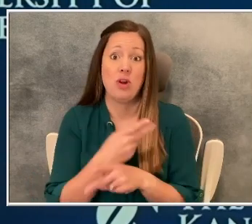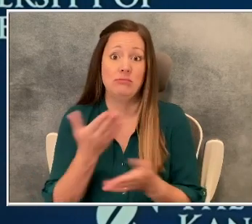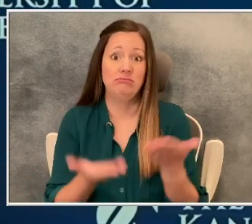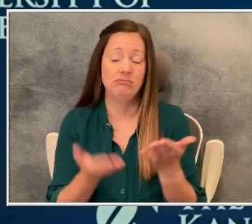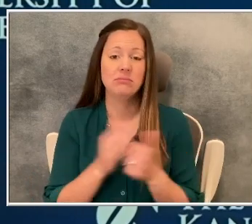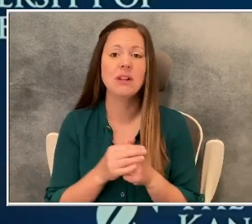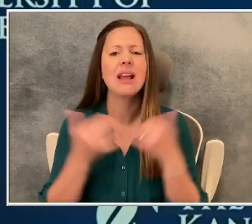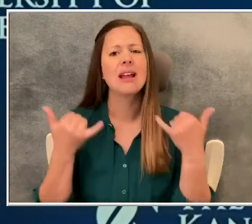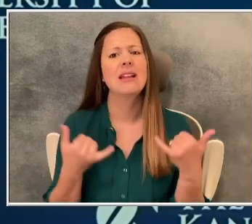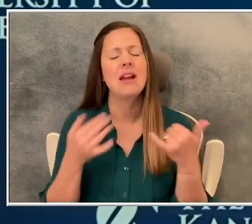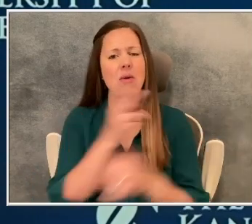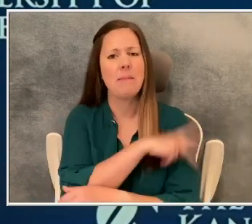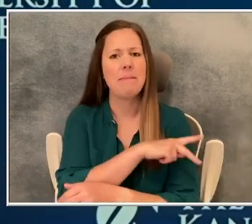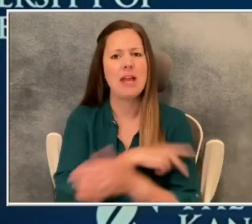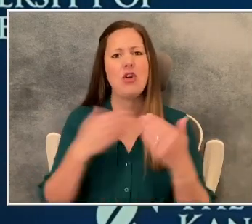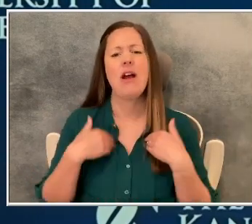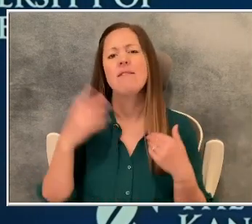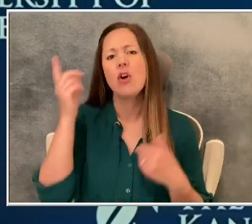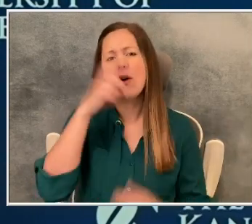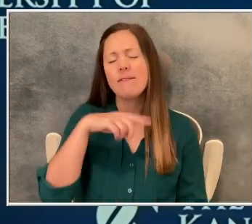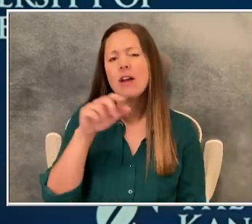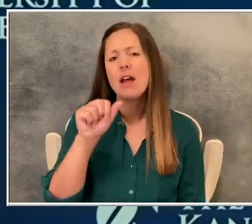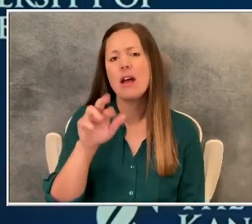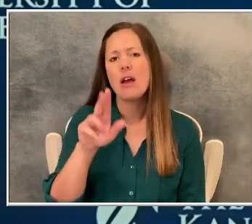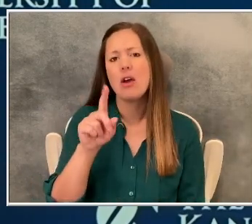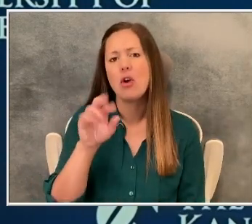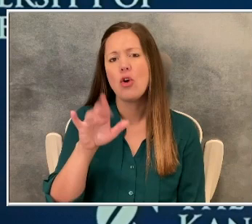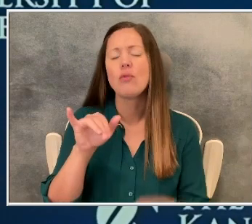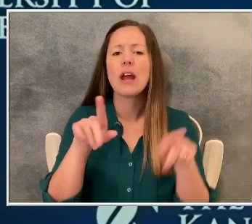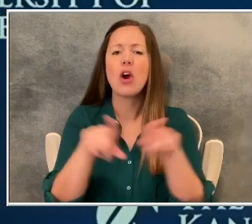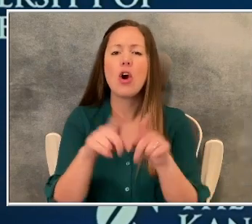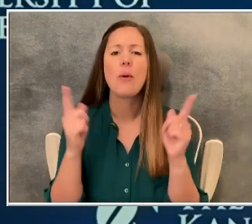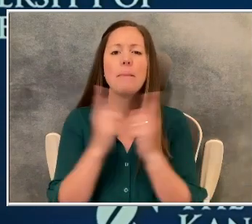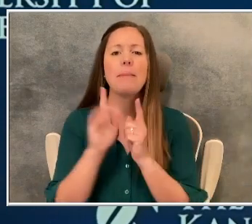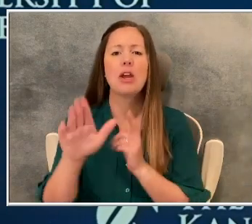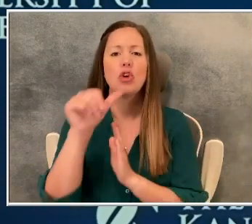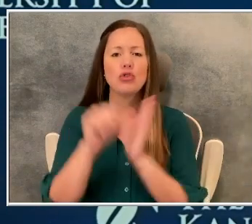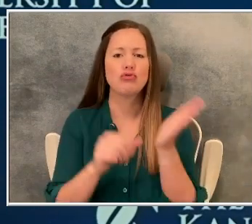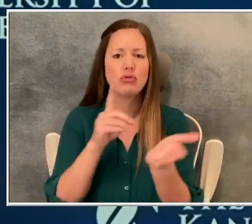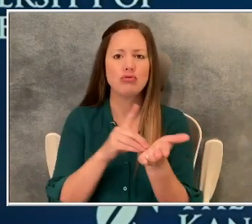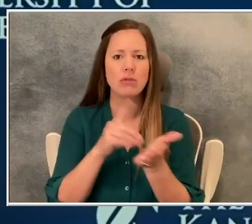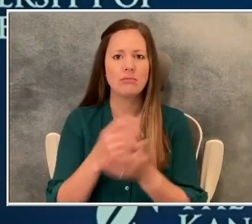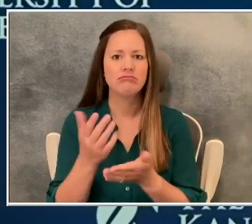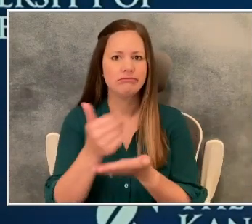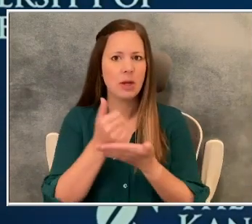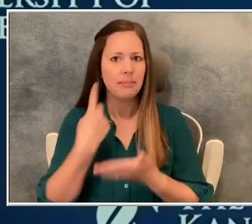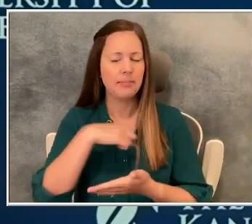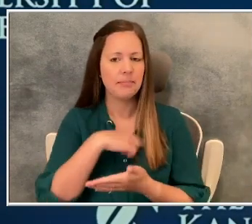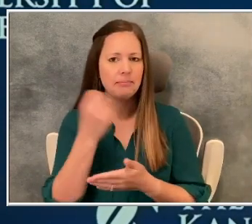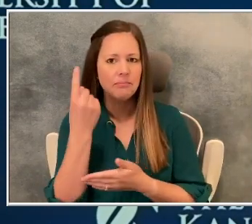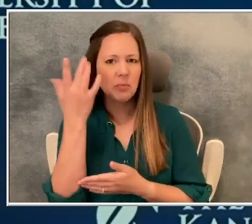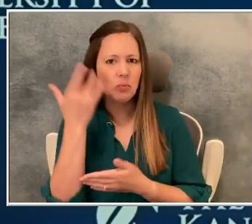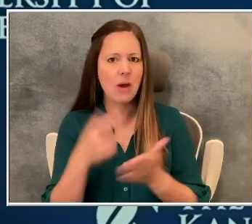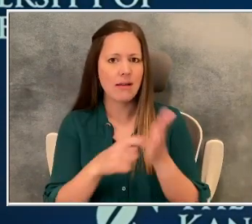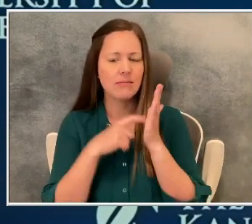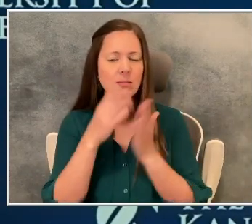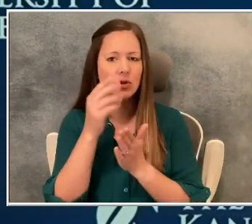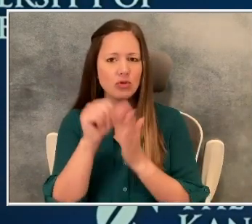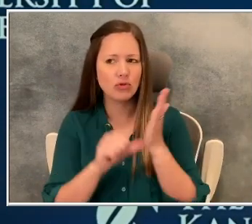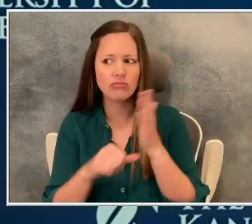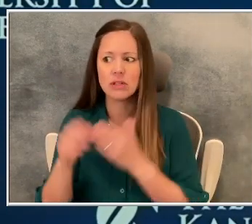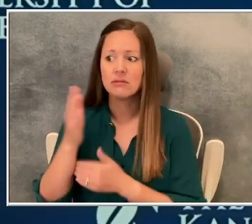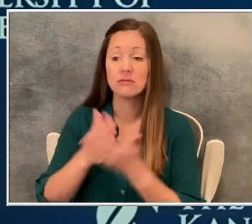artificial artery. We'll also meet her surgeon, who will help us understand why some patients need to go under the knife and others get